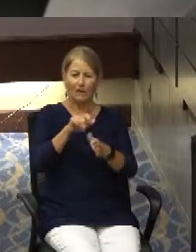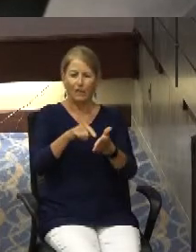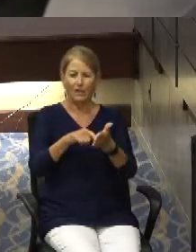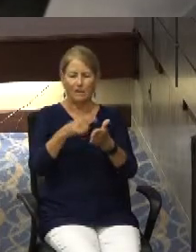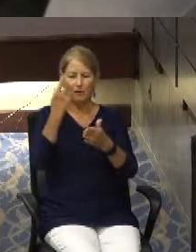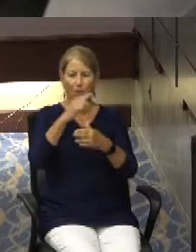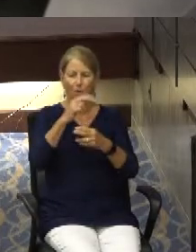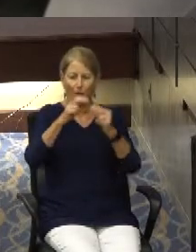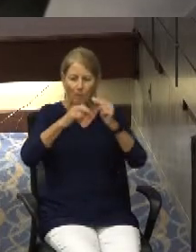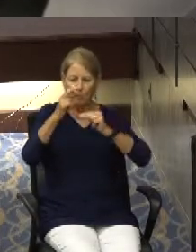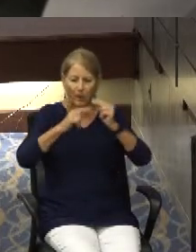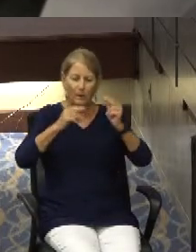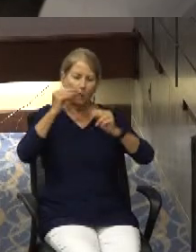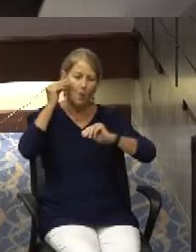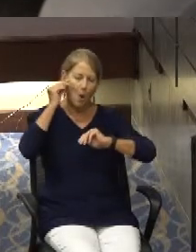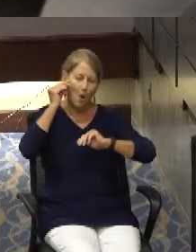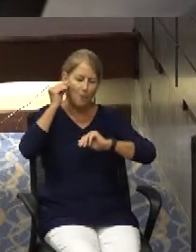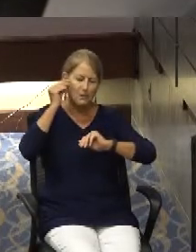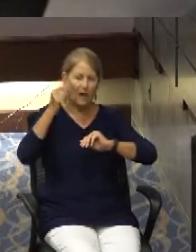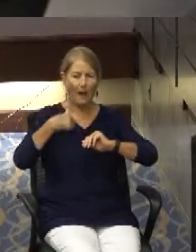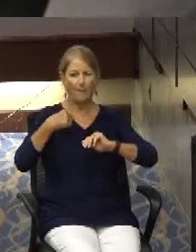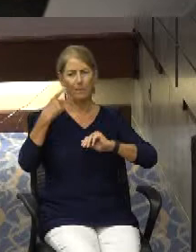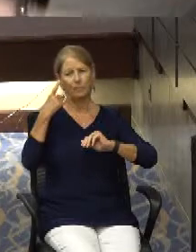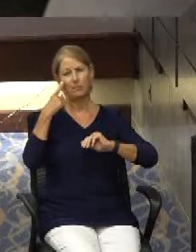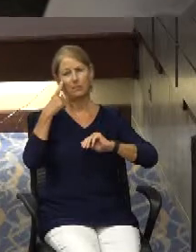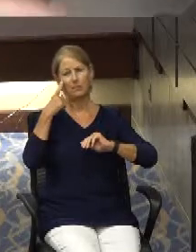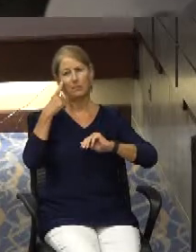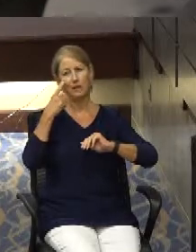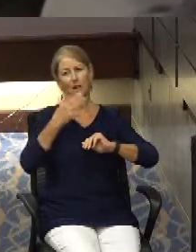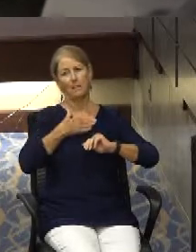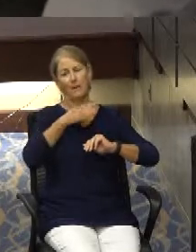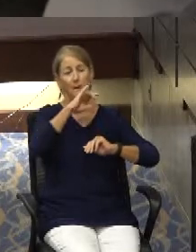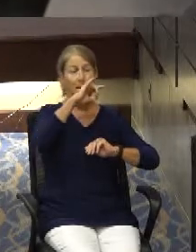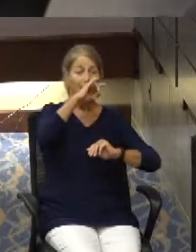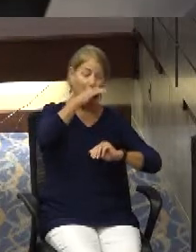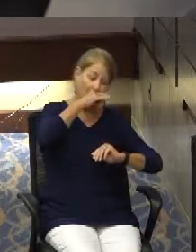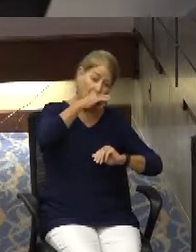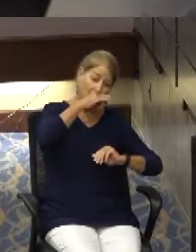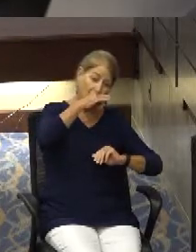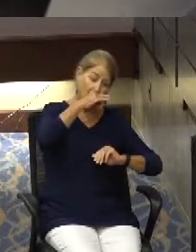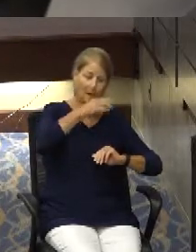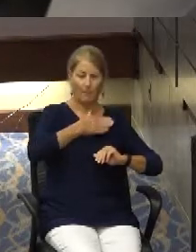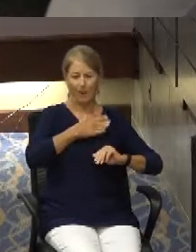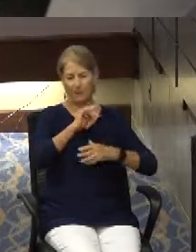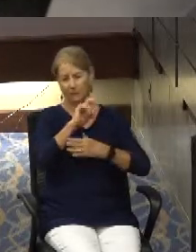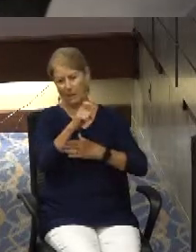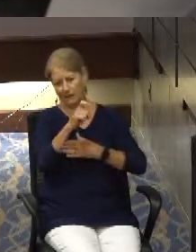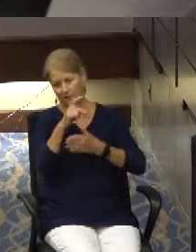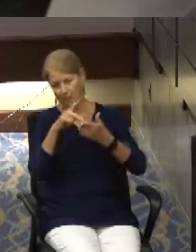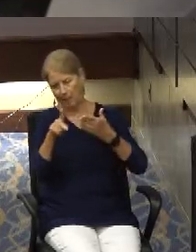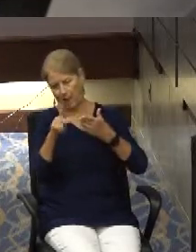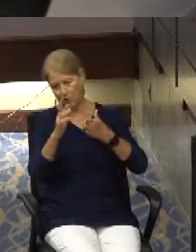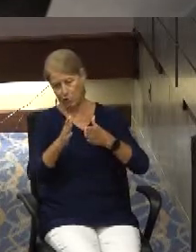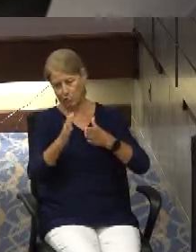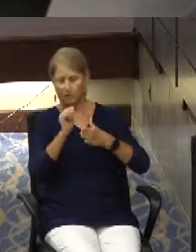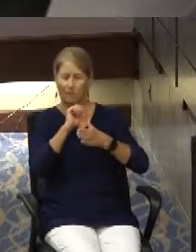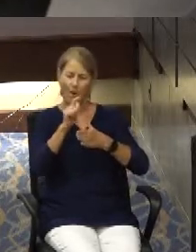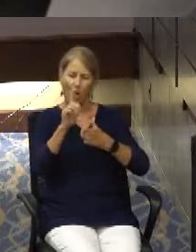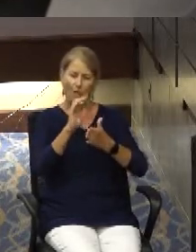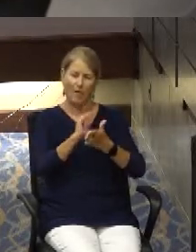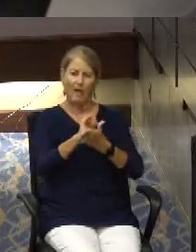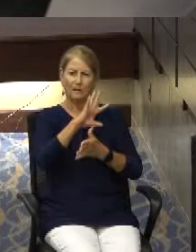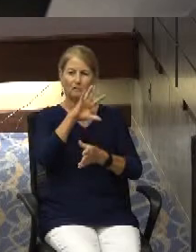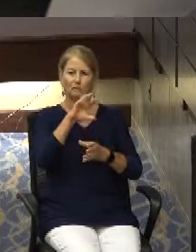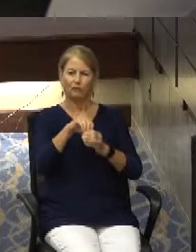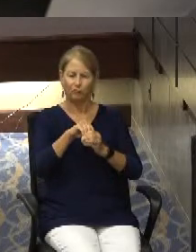So I'm thinking my kids, my taxpayers, and all this. So,